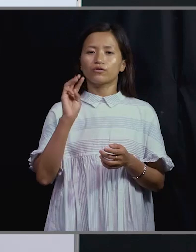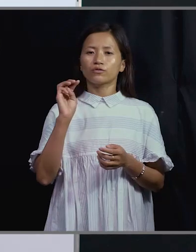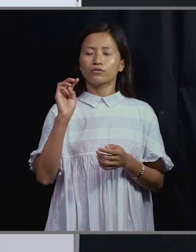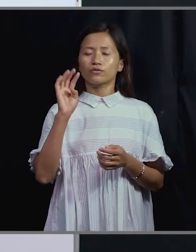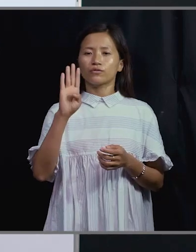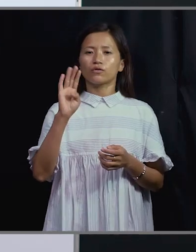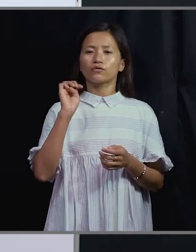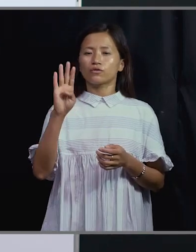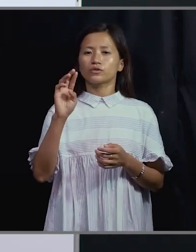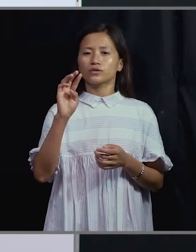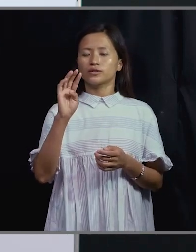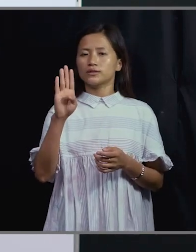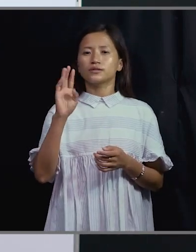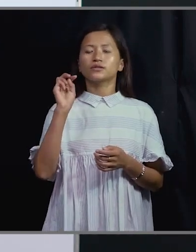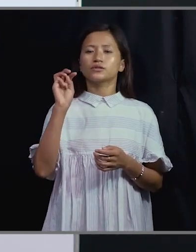Kelvin.